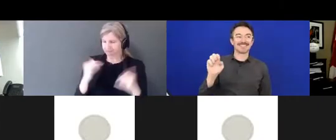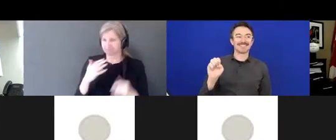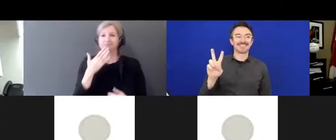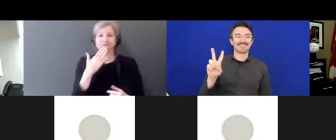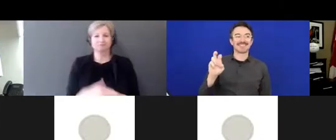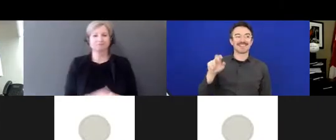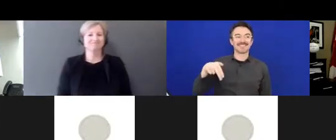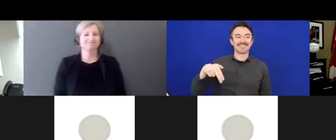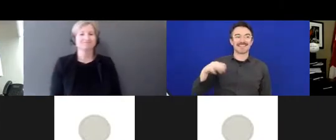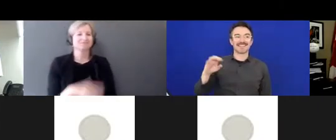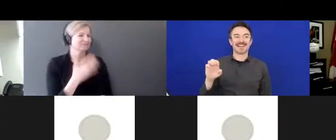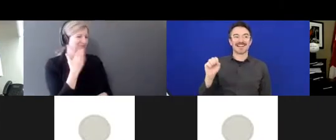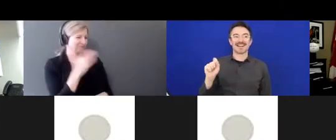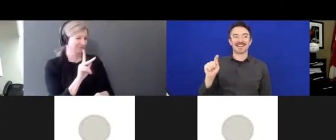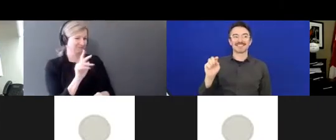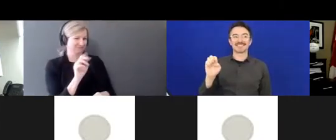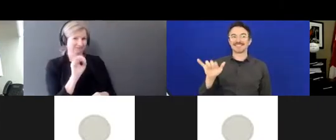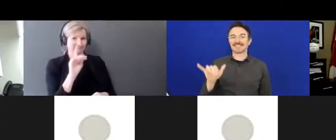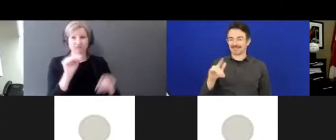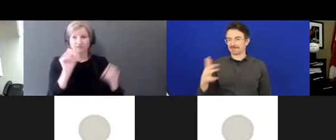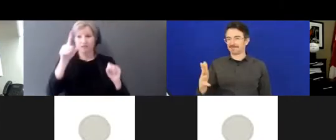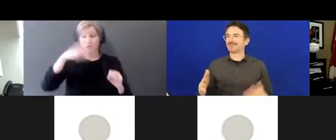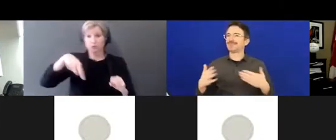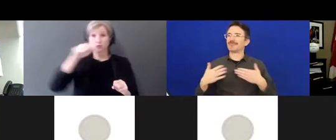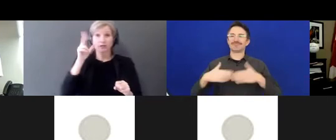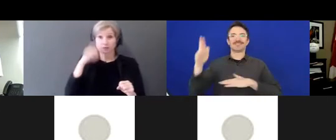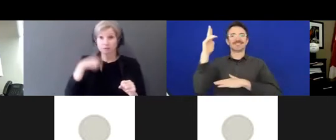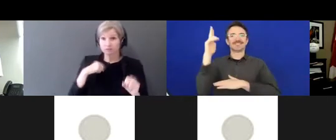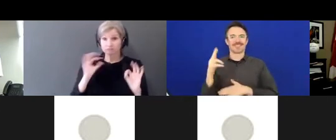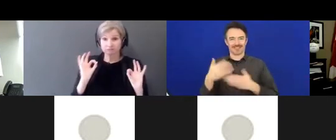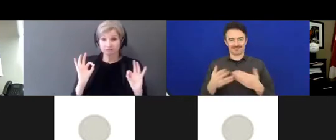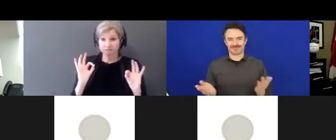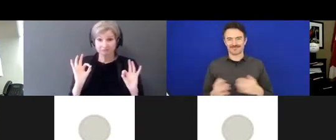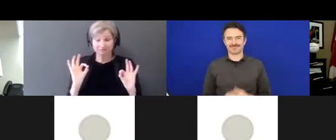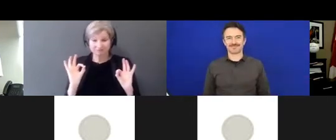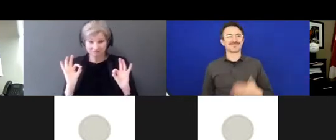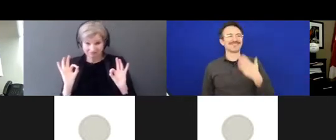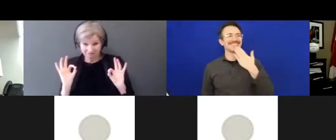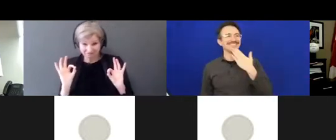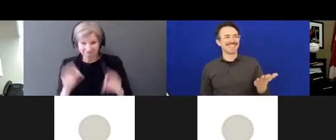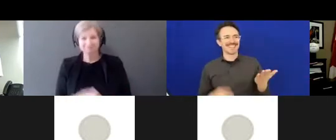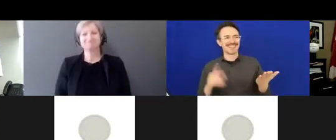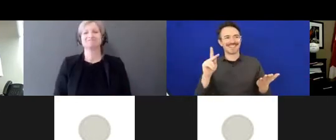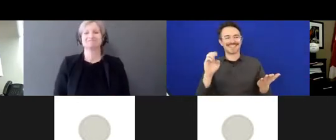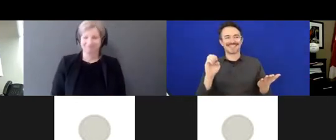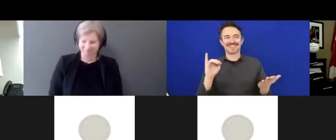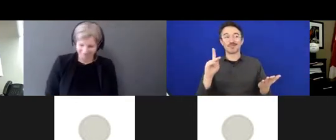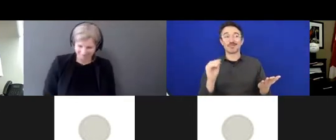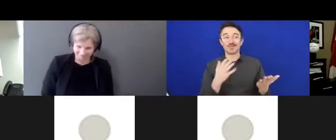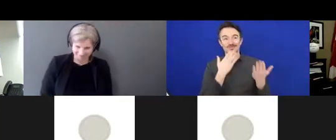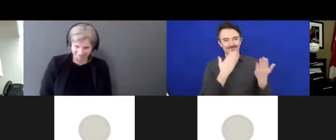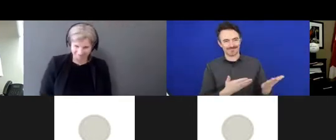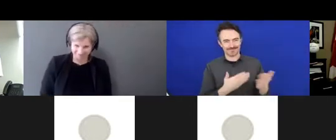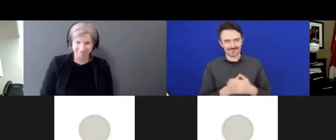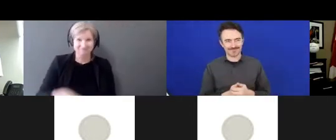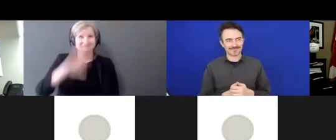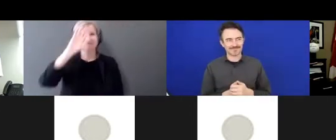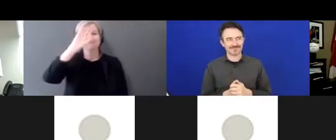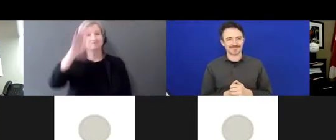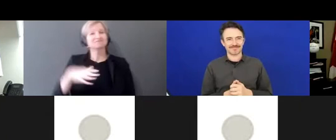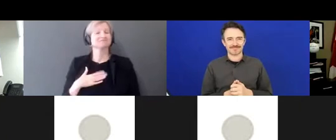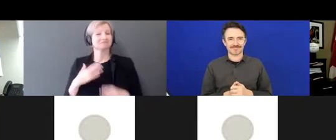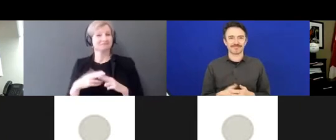Thanks, Keiko. Can everyone hear me okay? Yeah. Hi, everybody. My name is Steve Eastie. I